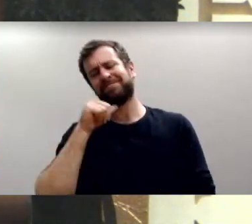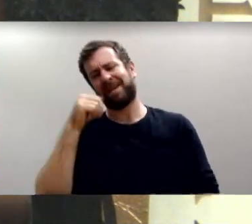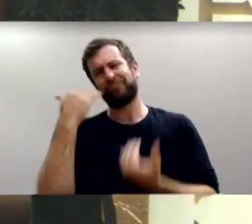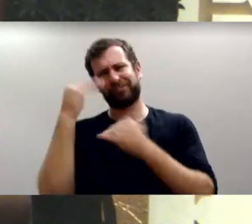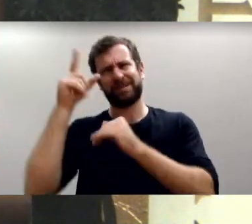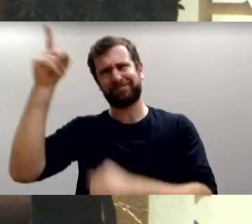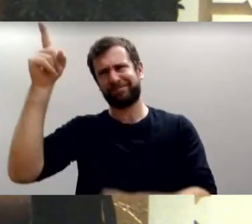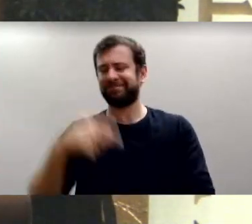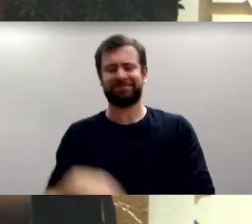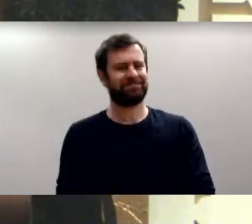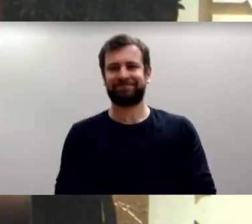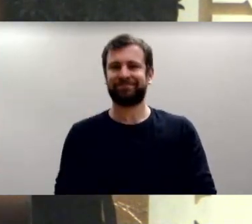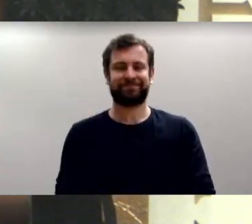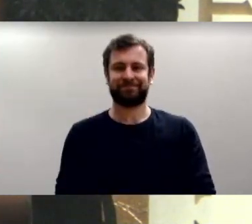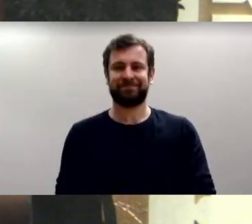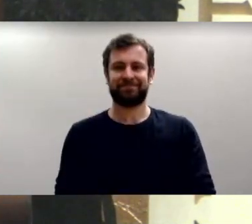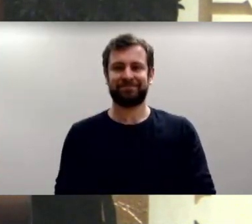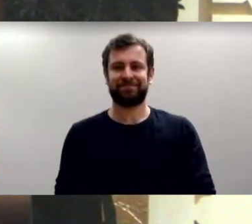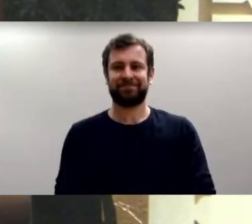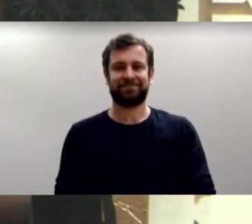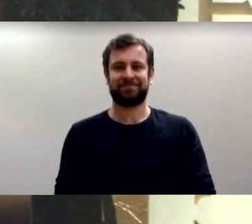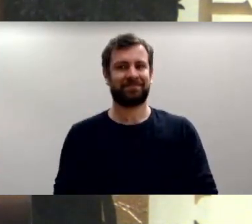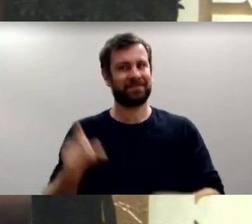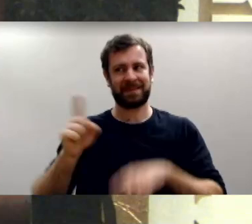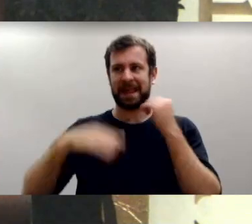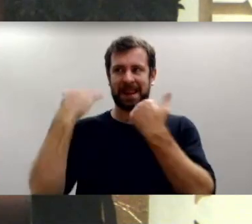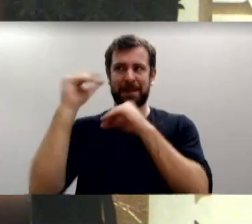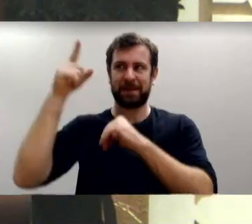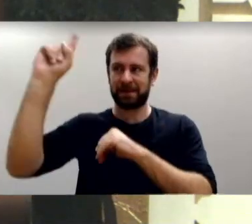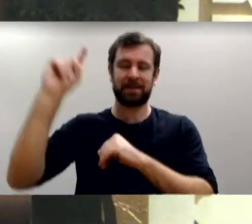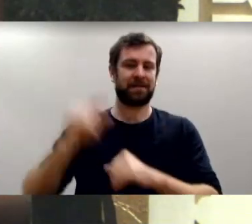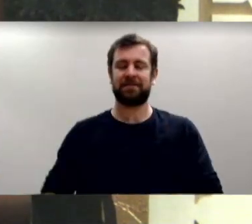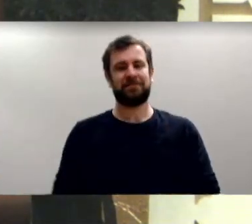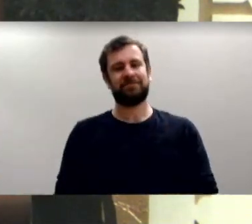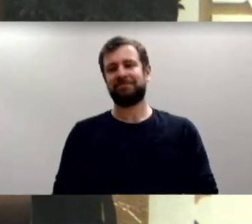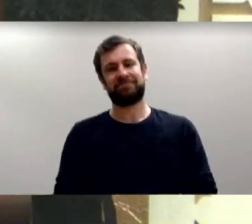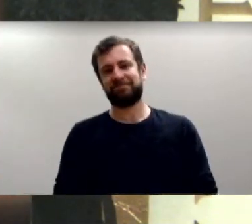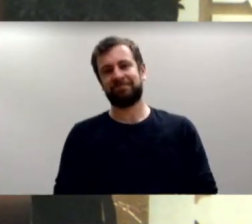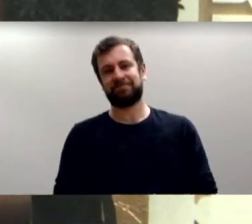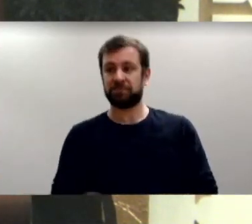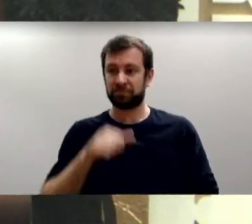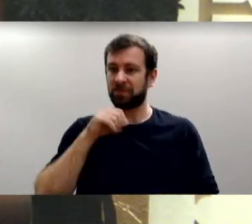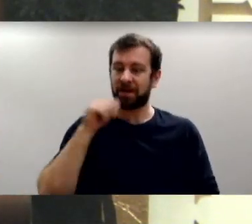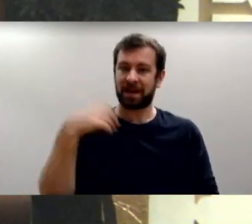Allah subhanahu wa ta'ala is Allah. There's no, editor for him or, publisher.